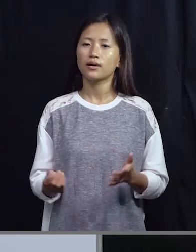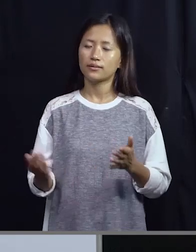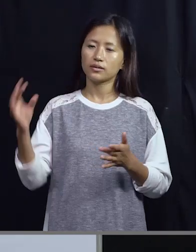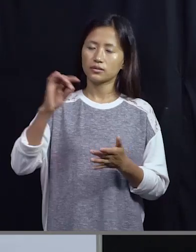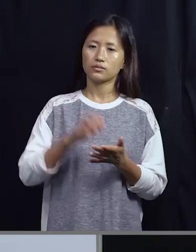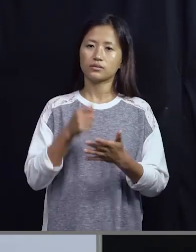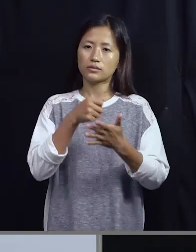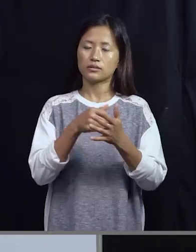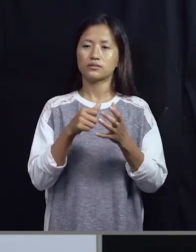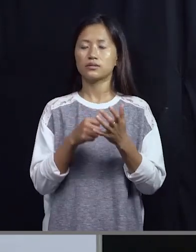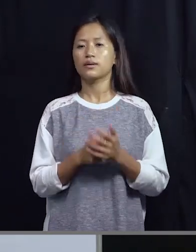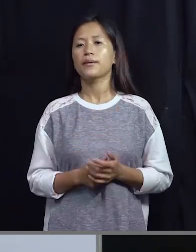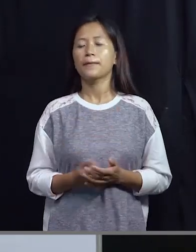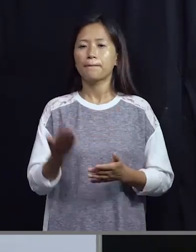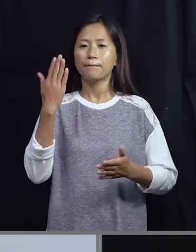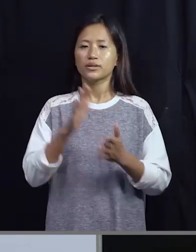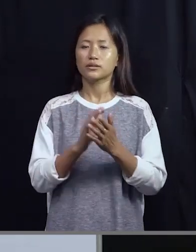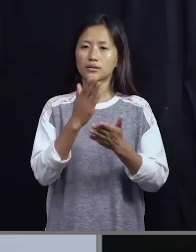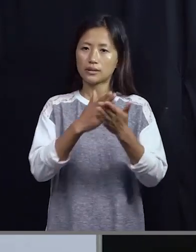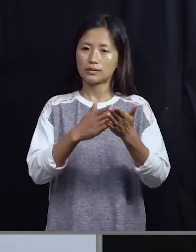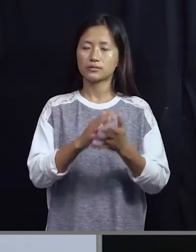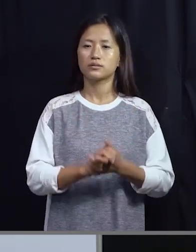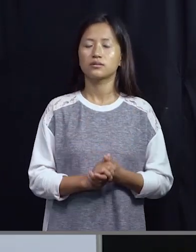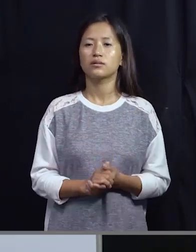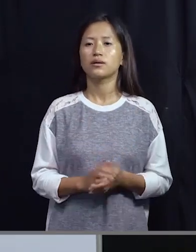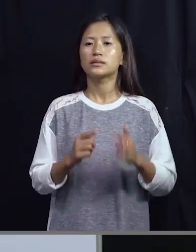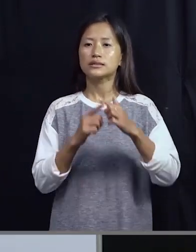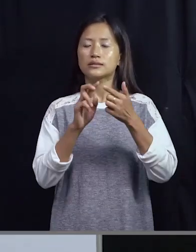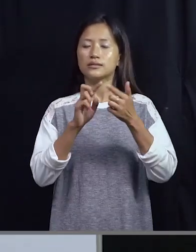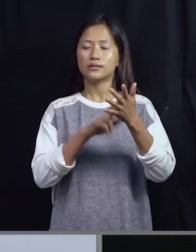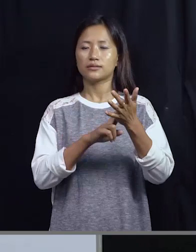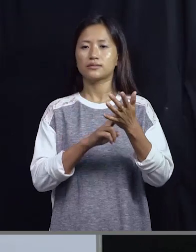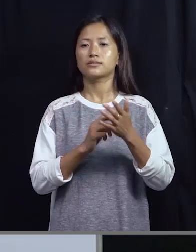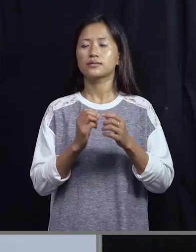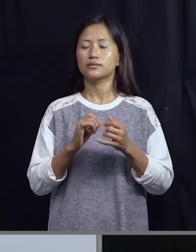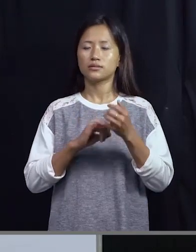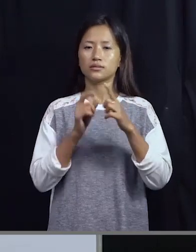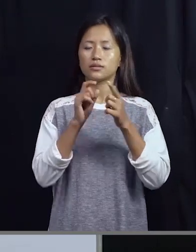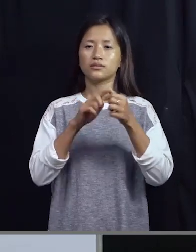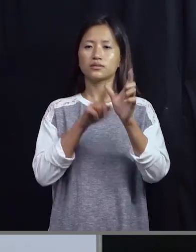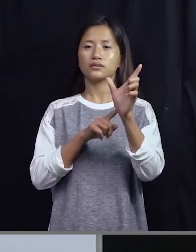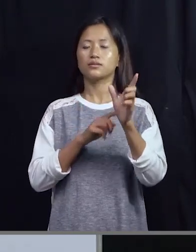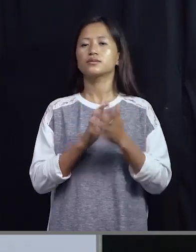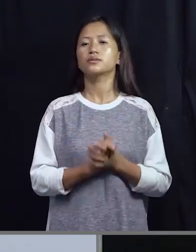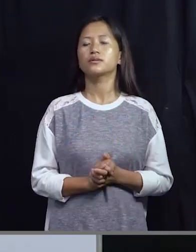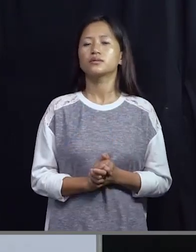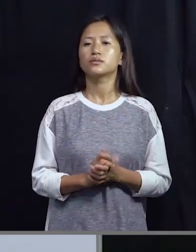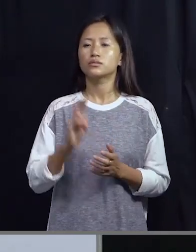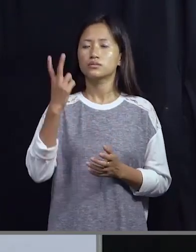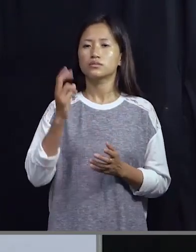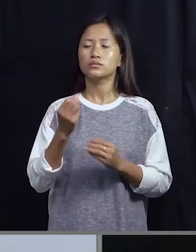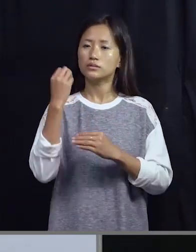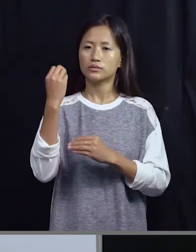the cut ends so that the tendency or the tension to recoil back is removed, and thereby the two strands